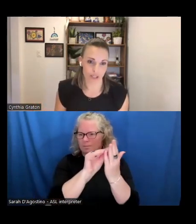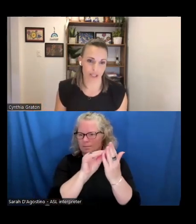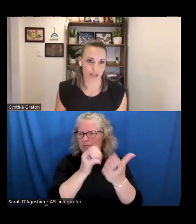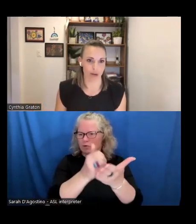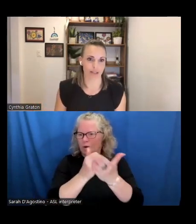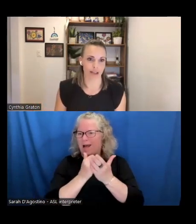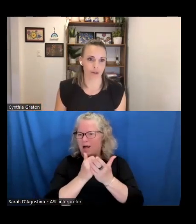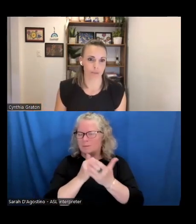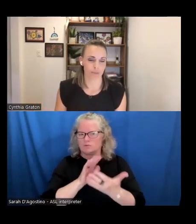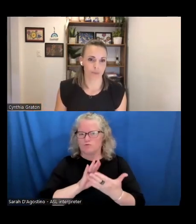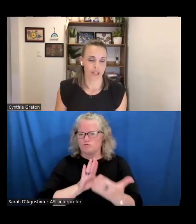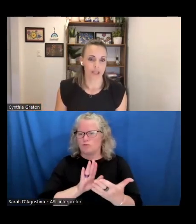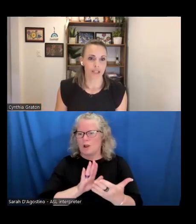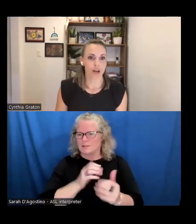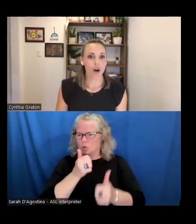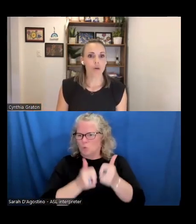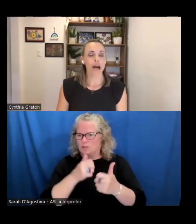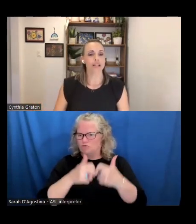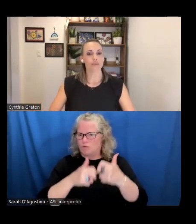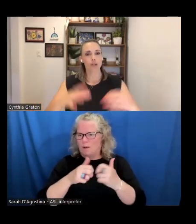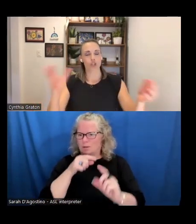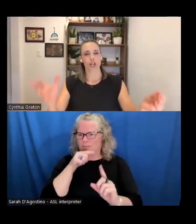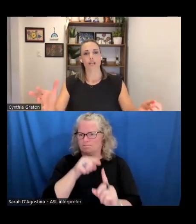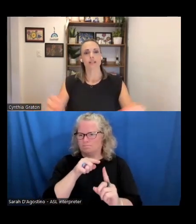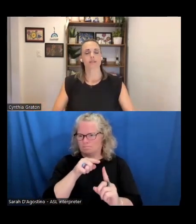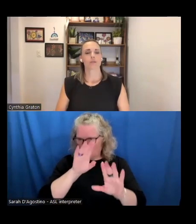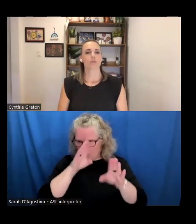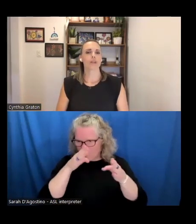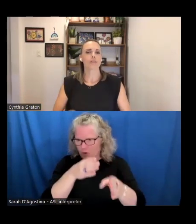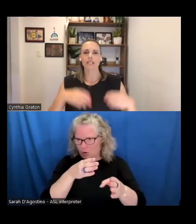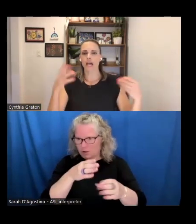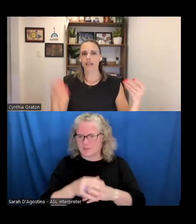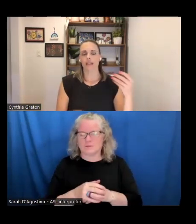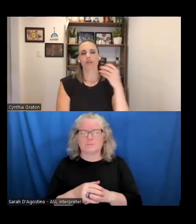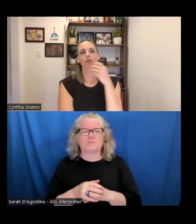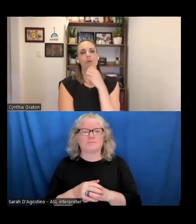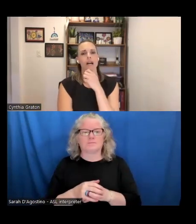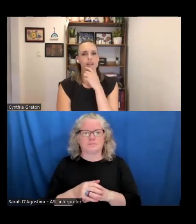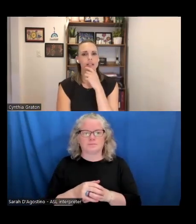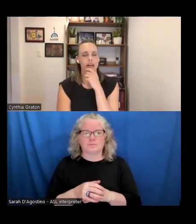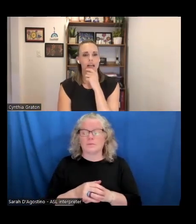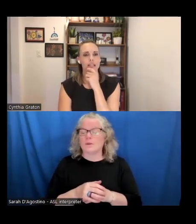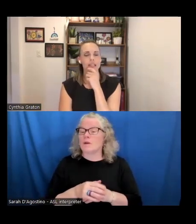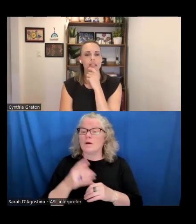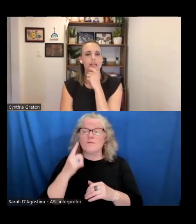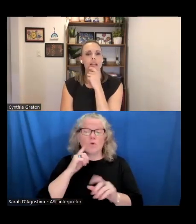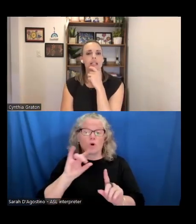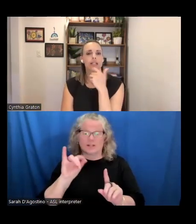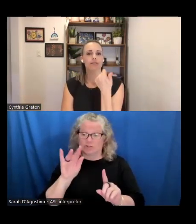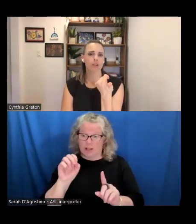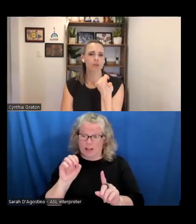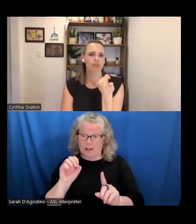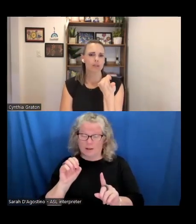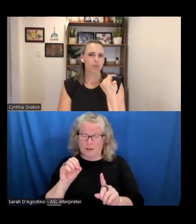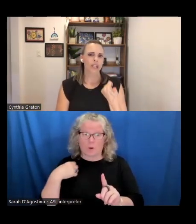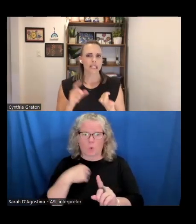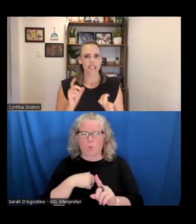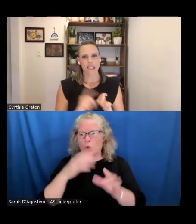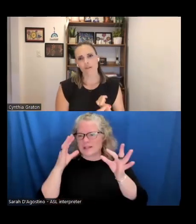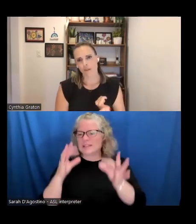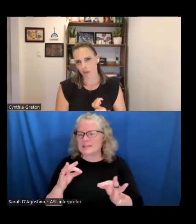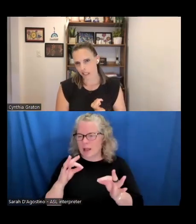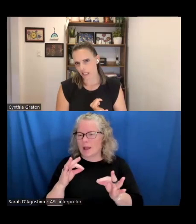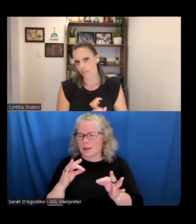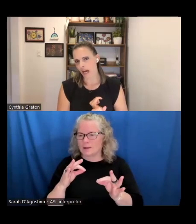not addressing right now. So as for Jake, we've decided to prioritize difficulty putting